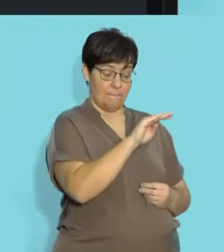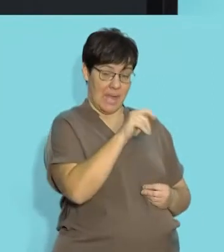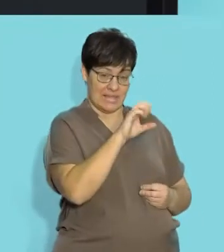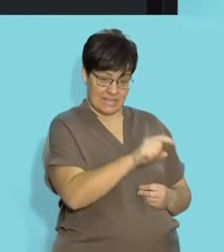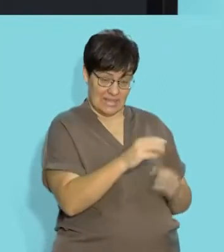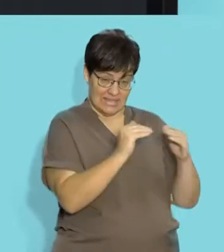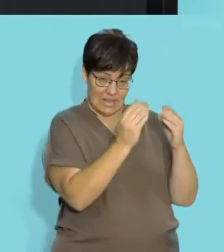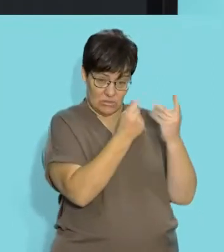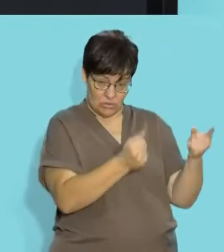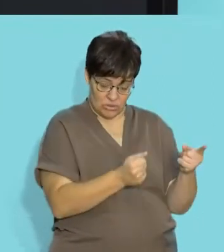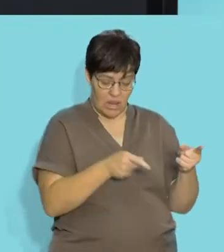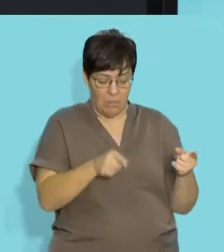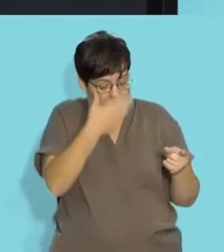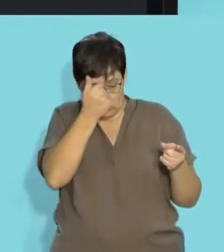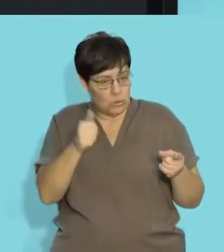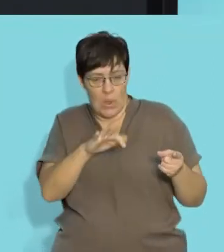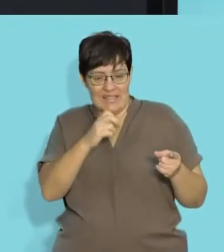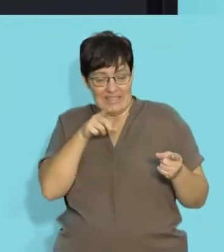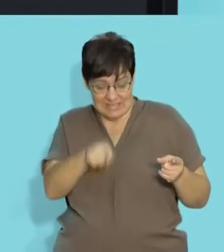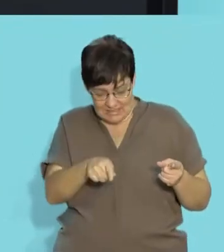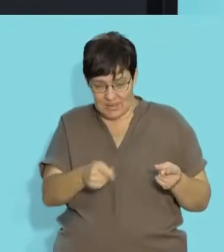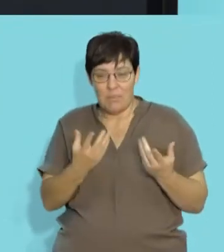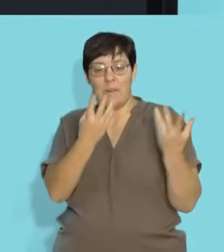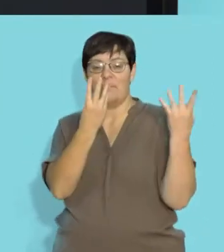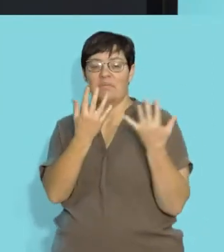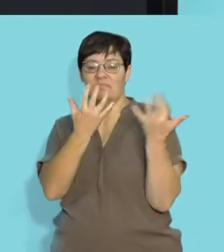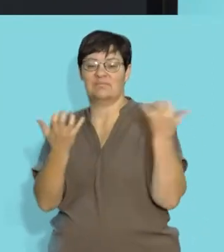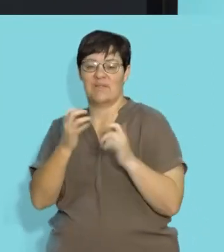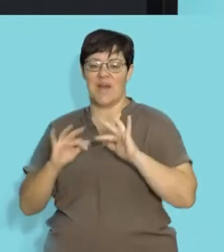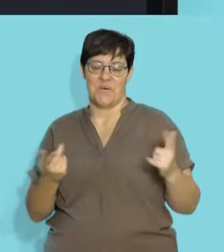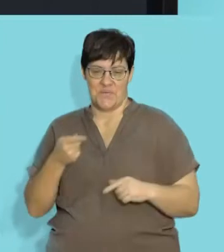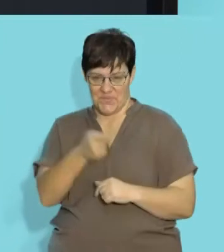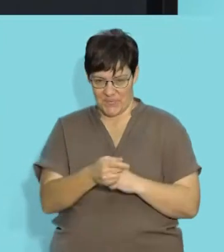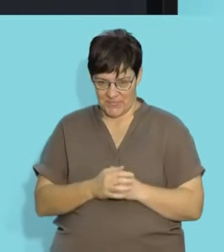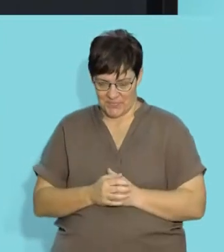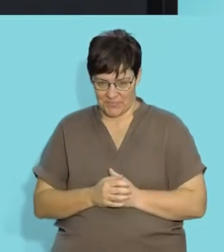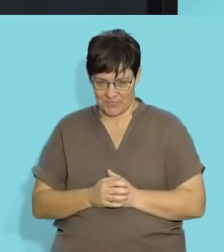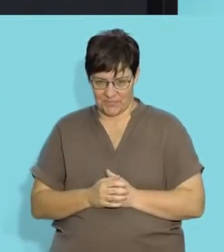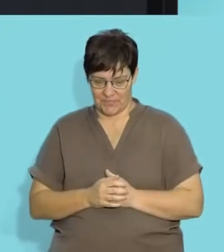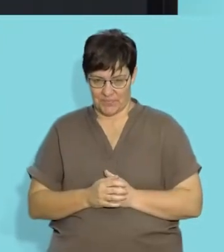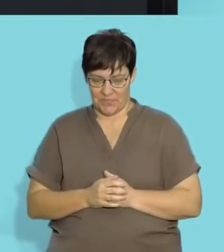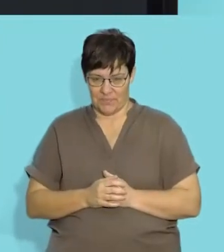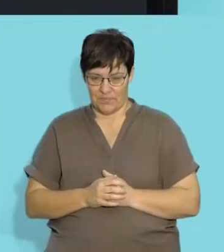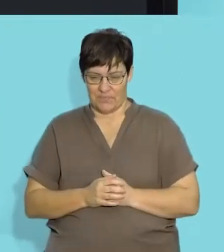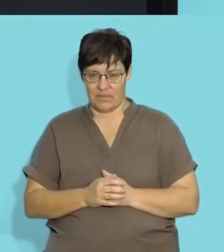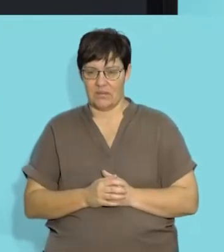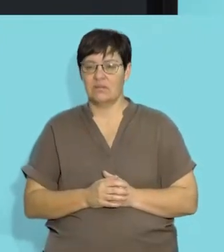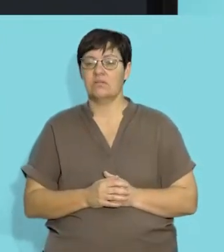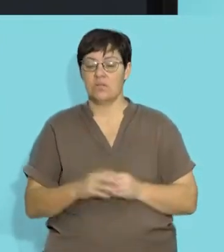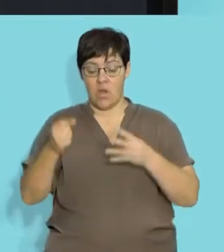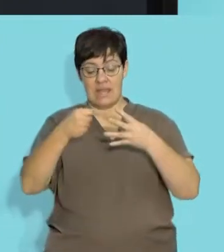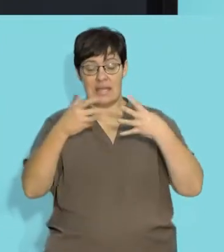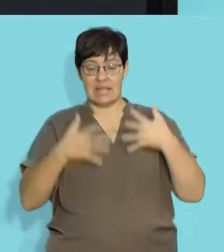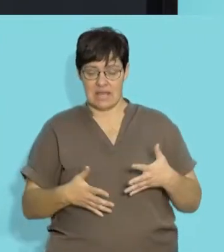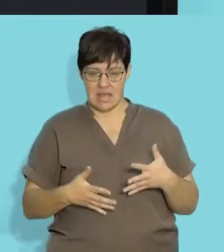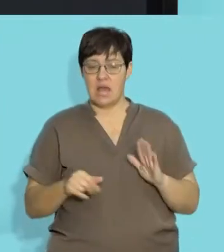is also a standard solution, so in a titration, in that titration, we would actually want to determine the unknown concentration of the acid. Okay,